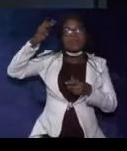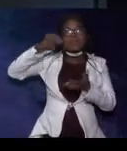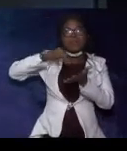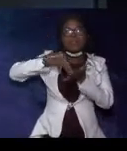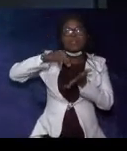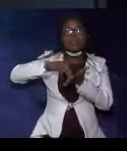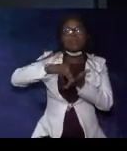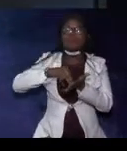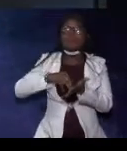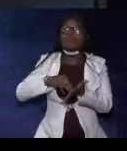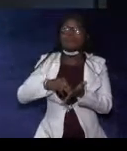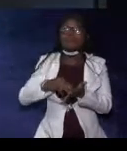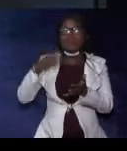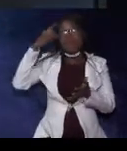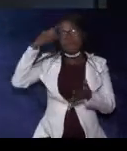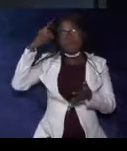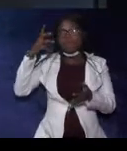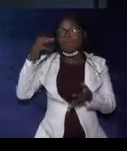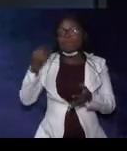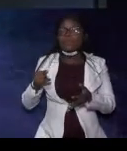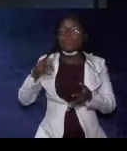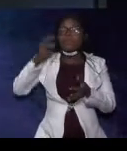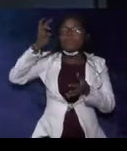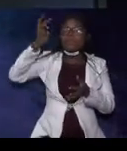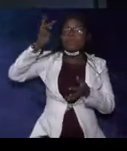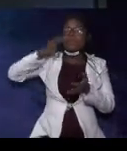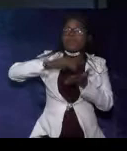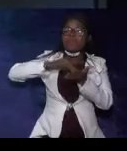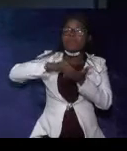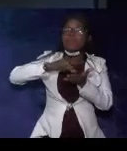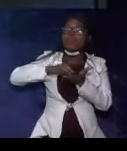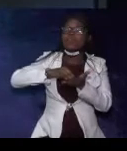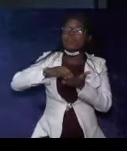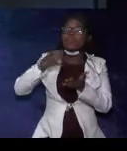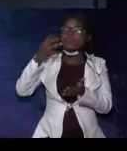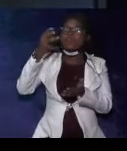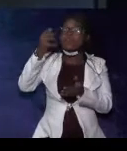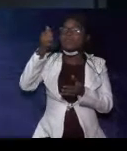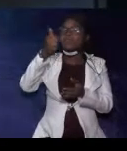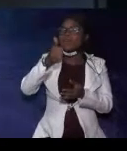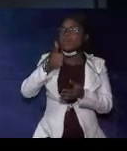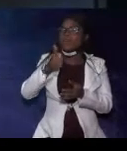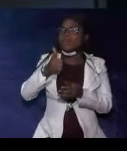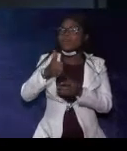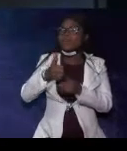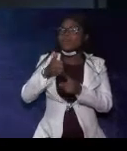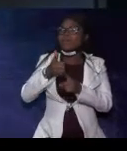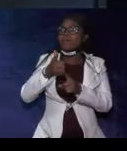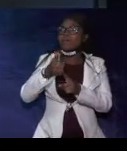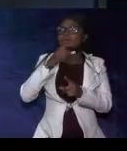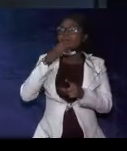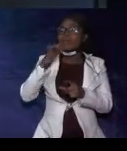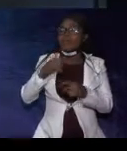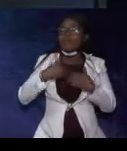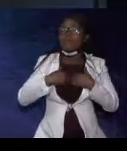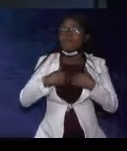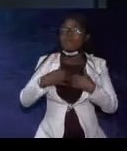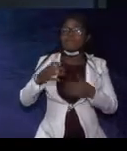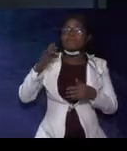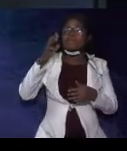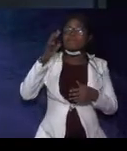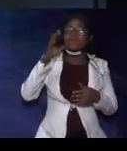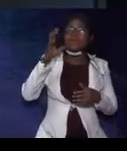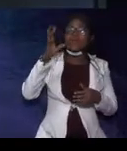beyond 6 digits, 7 digits, you're going to go under million. Now for the million itself, the maximum number of digits you will have is 1,